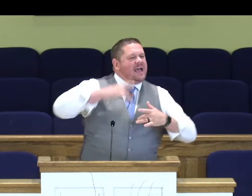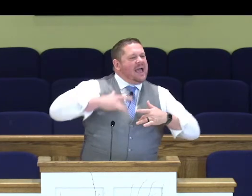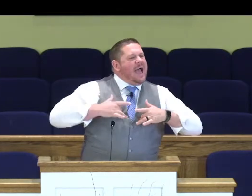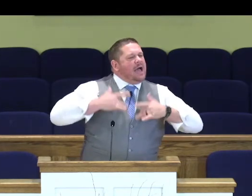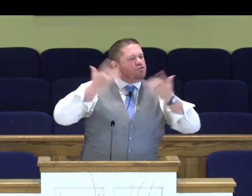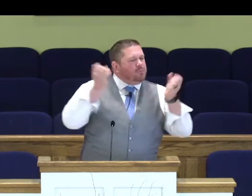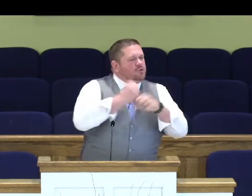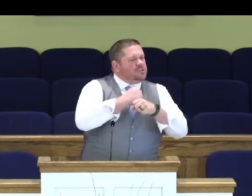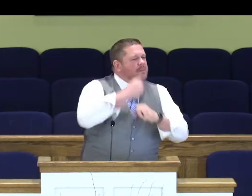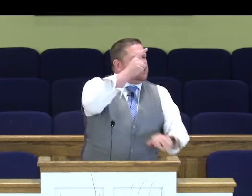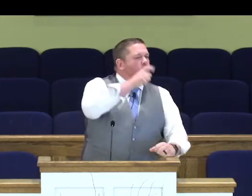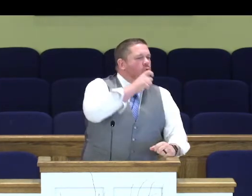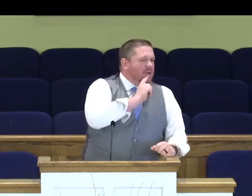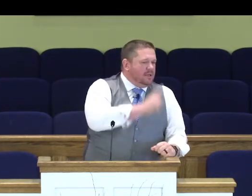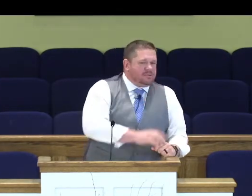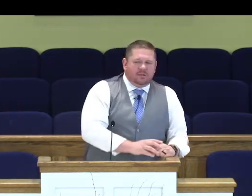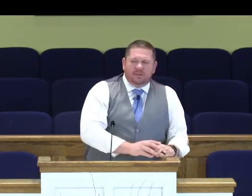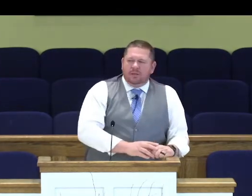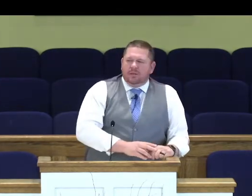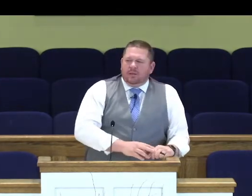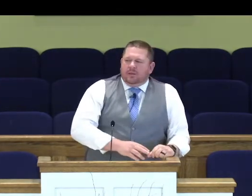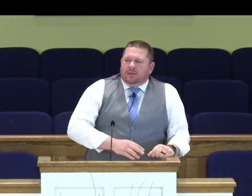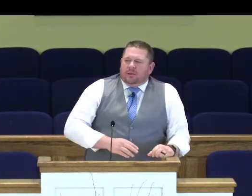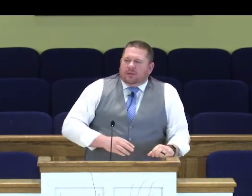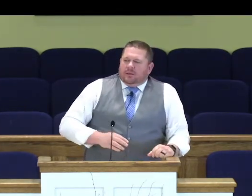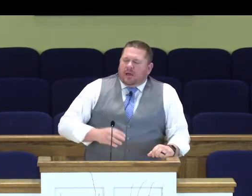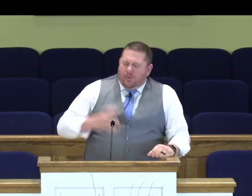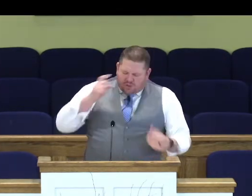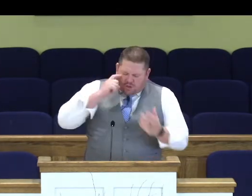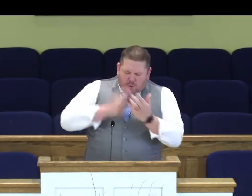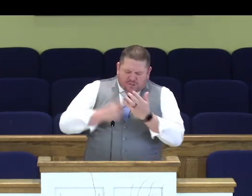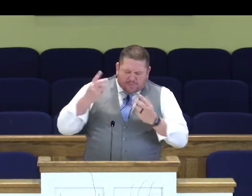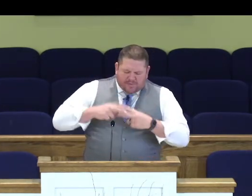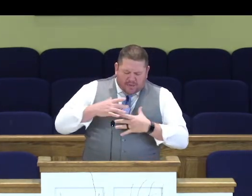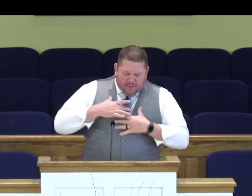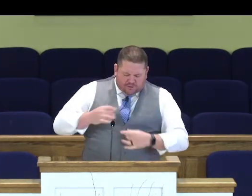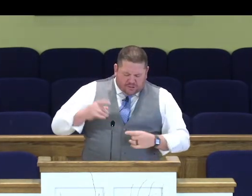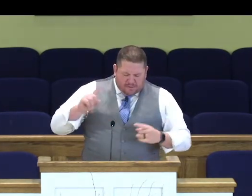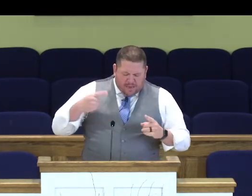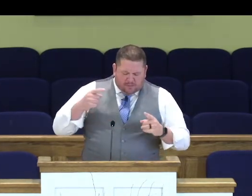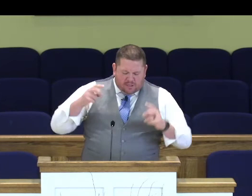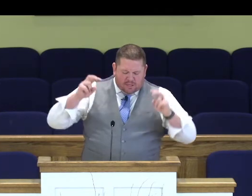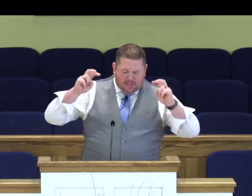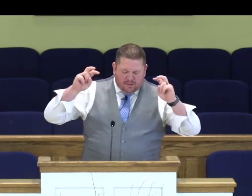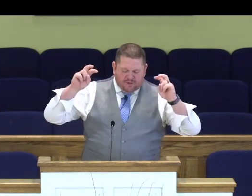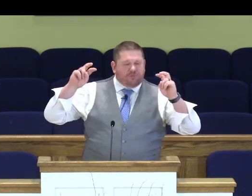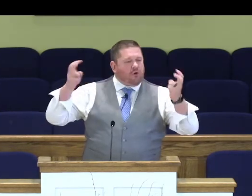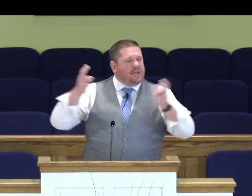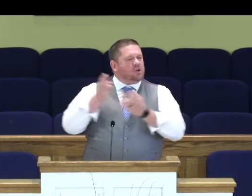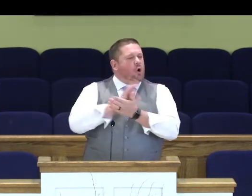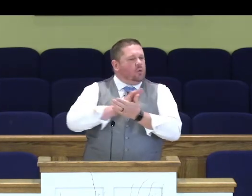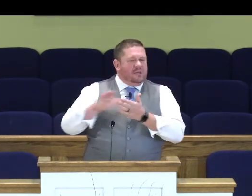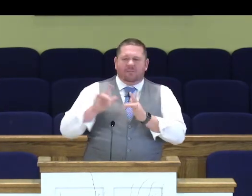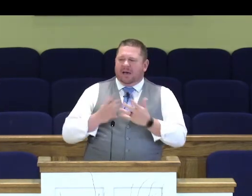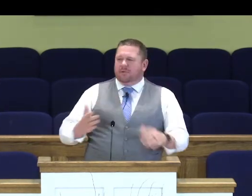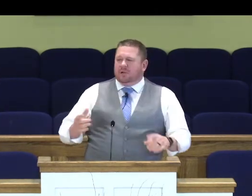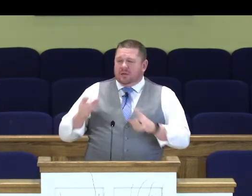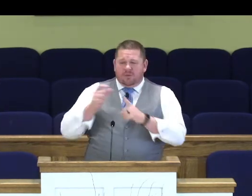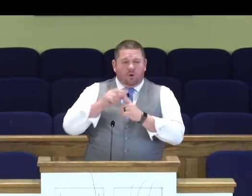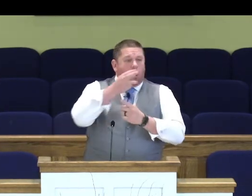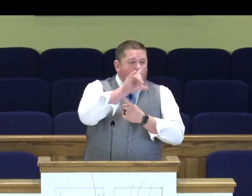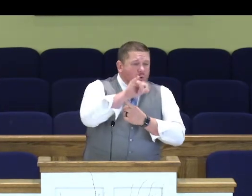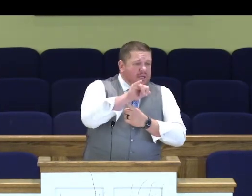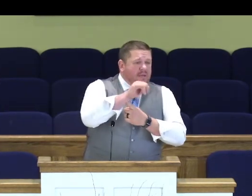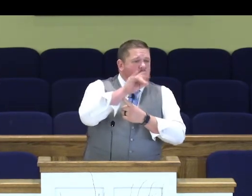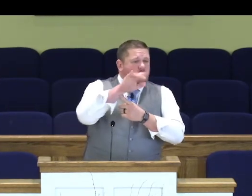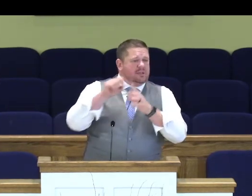His attributes that make Him who He is. I want you to notice something very interesting about this phrase holy in the Bible. Now, the